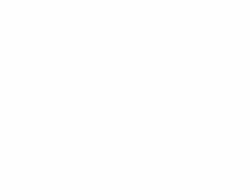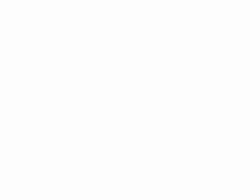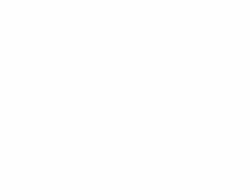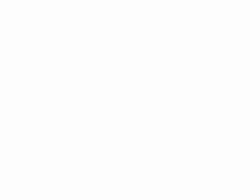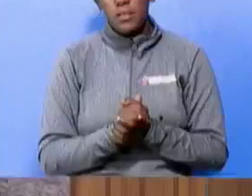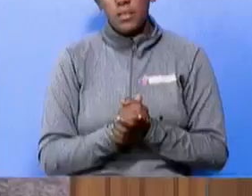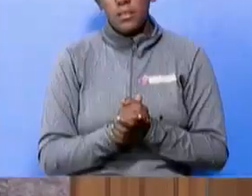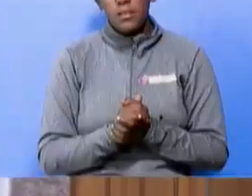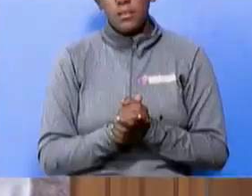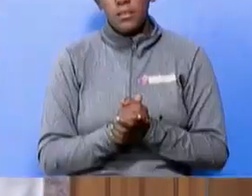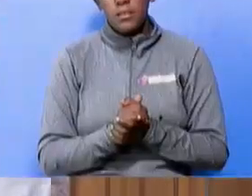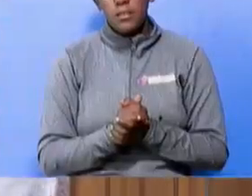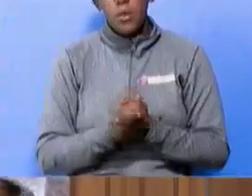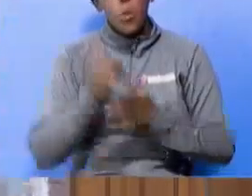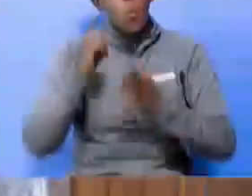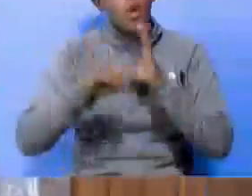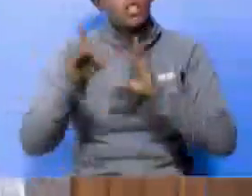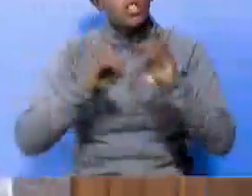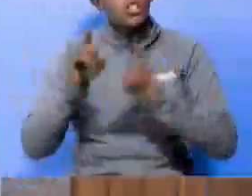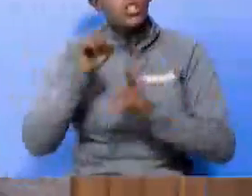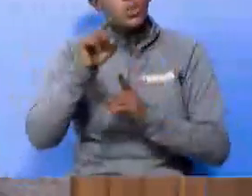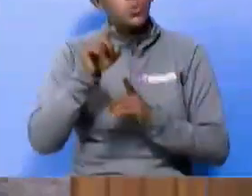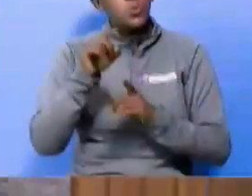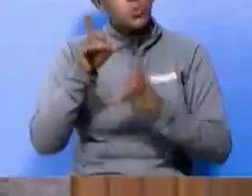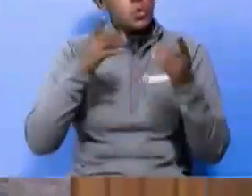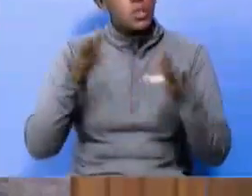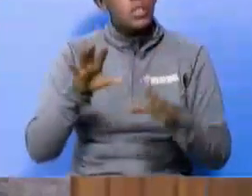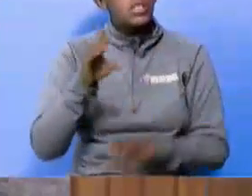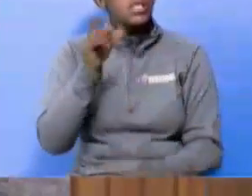Yeah. What did you do yesterday?